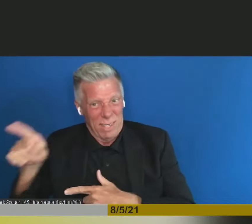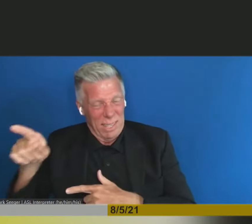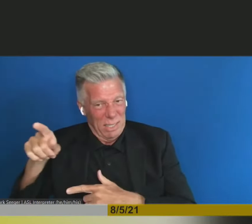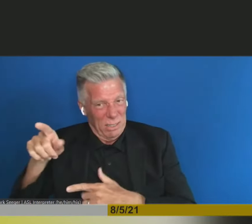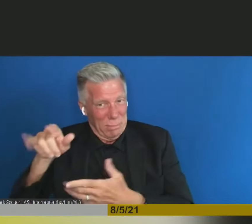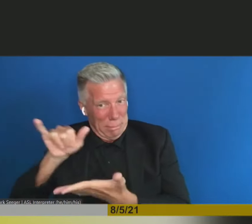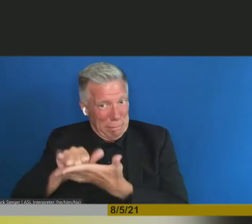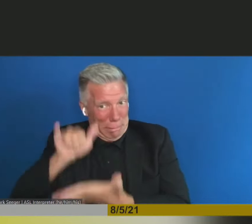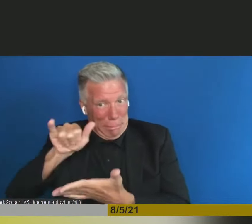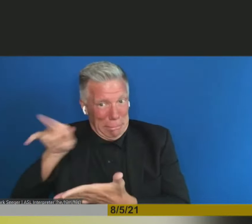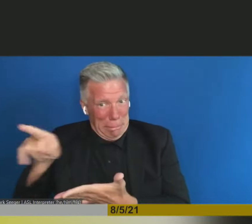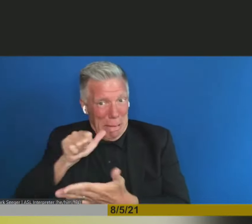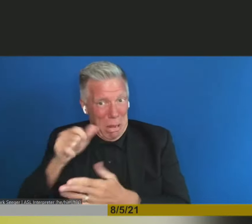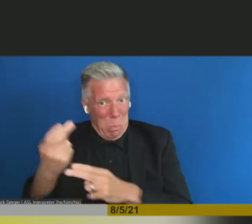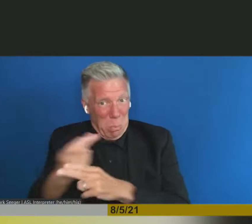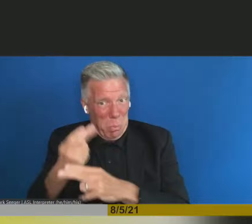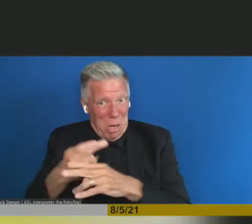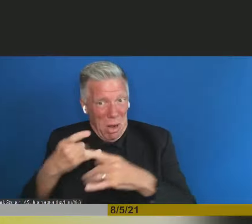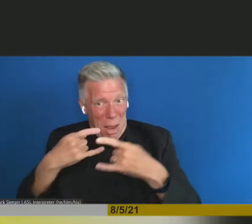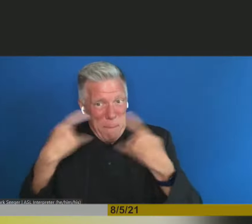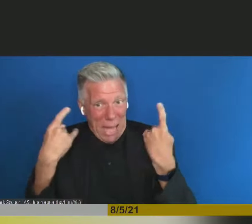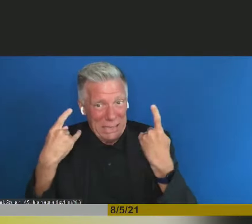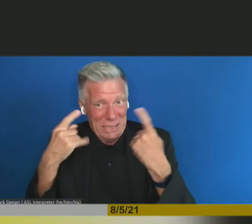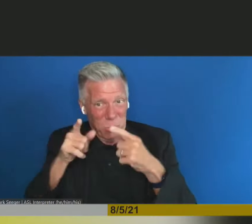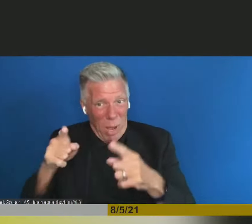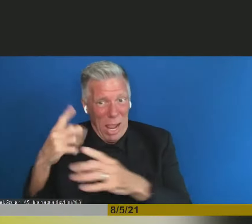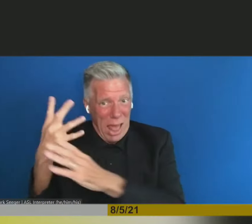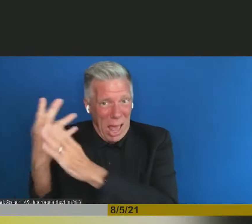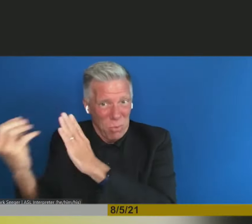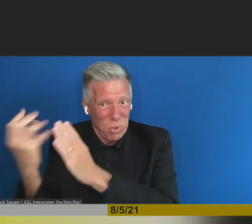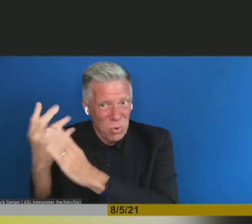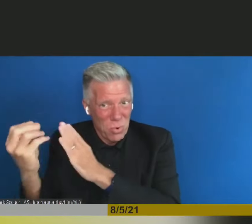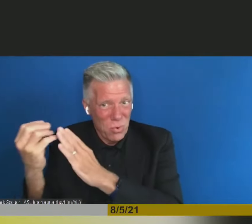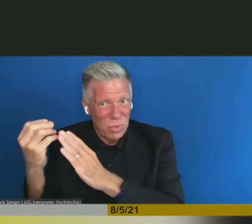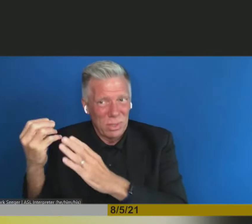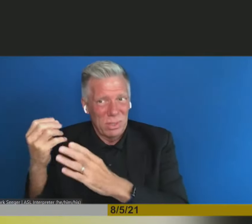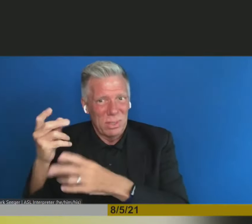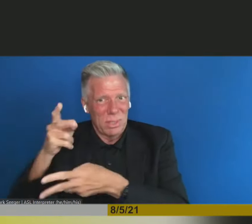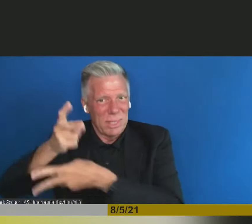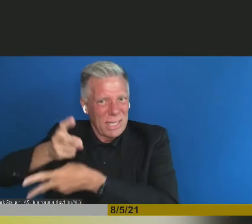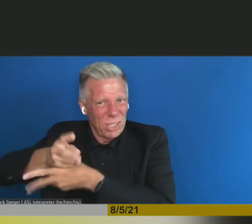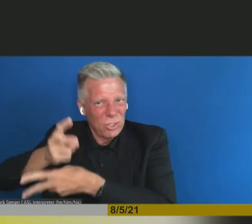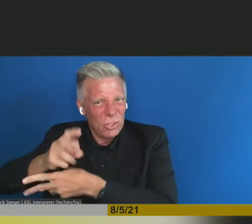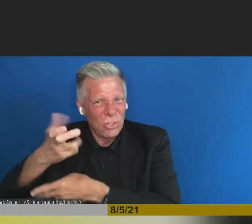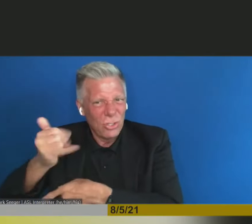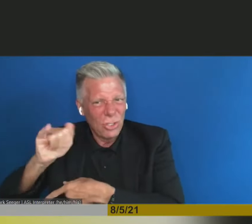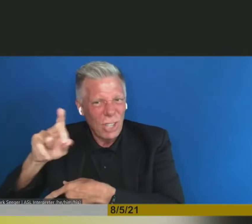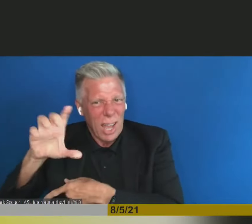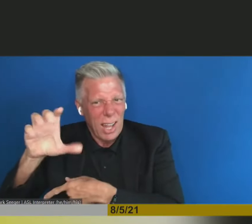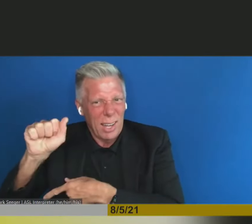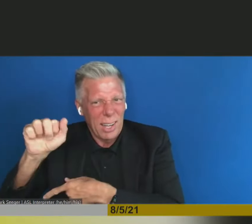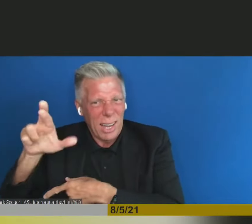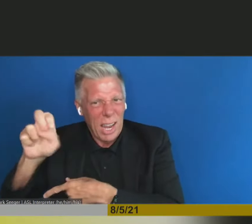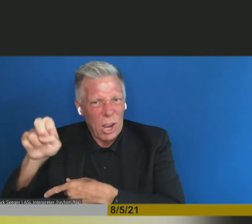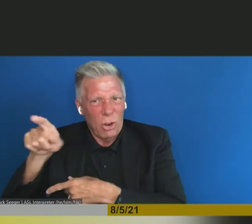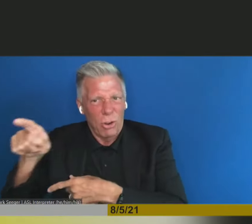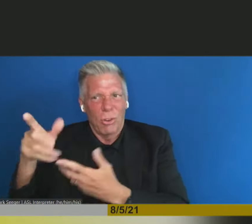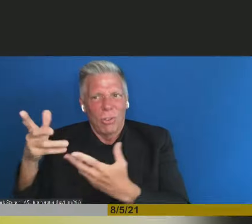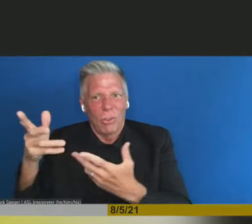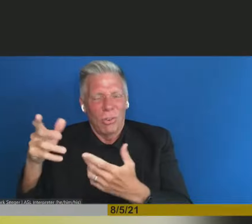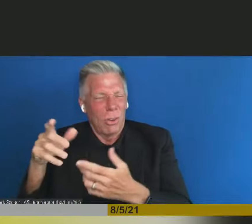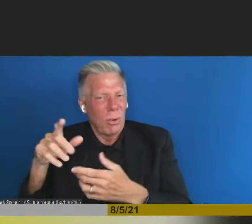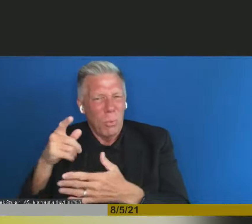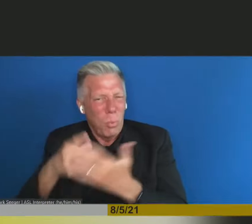childcare outdoors? What about the Delta variant and pediatric outcomes? Any sort of idea on the rate